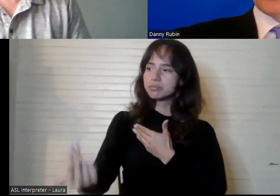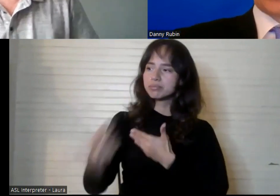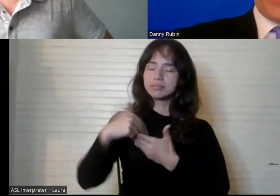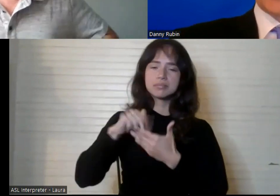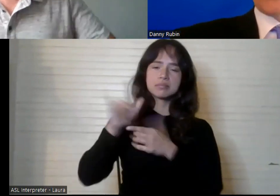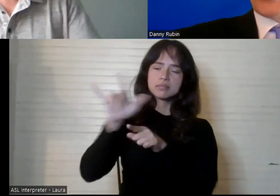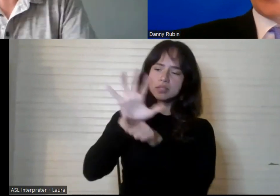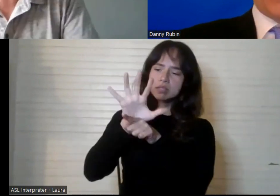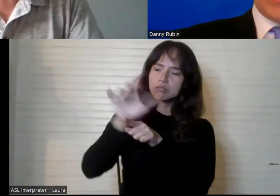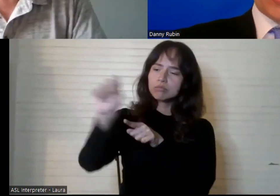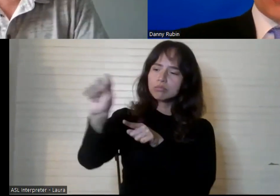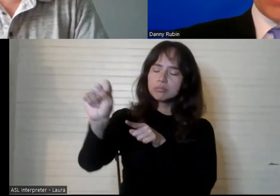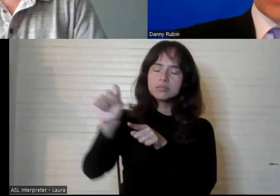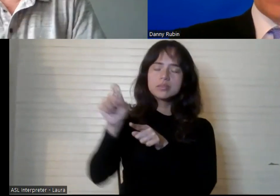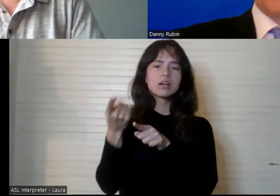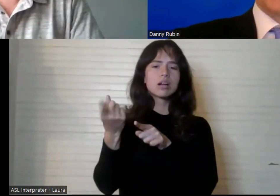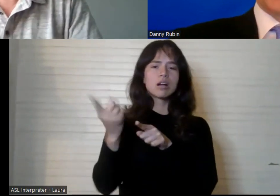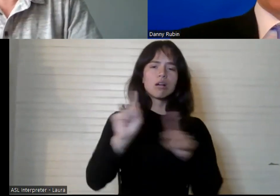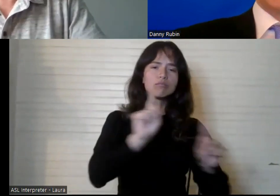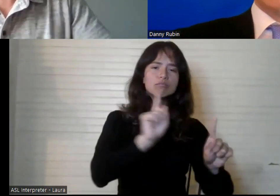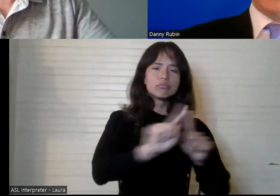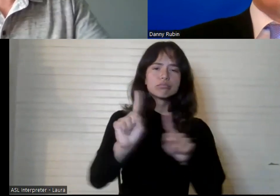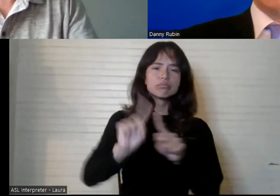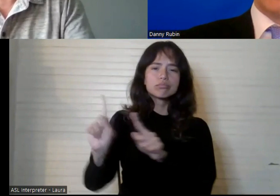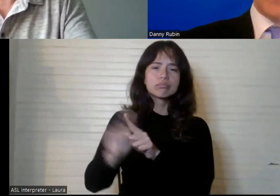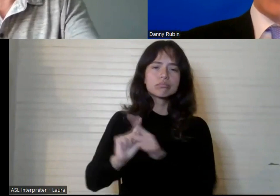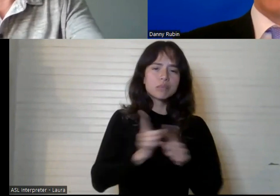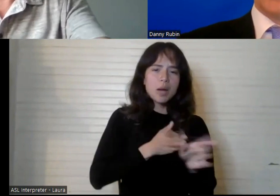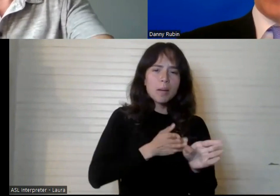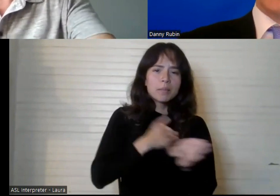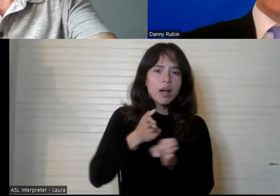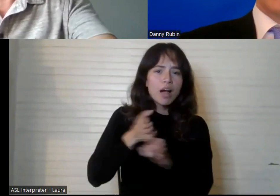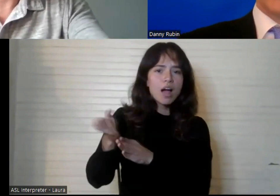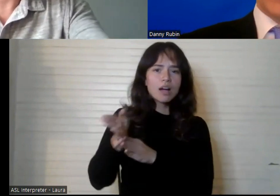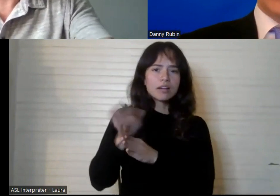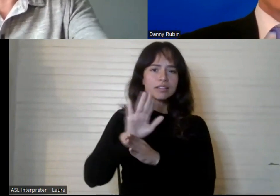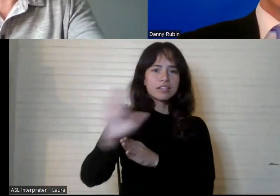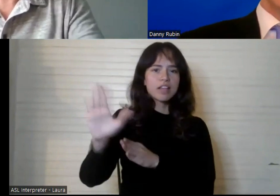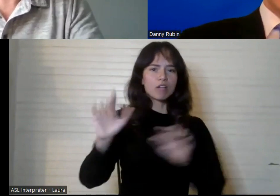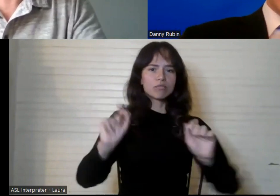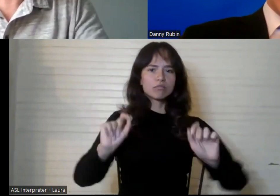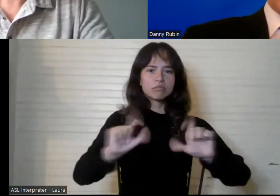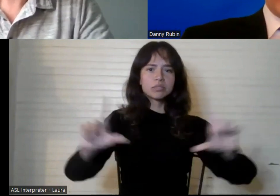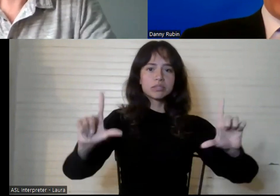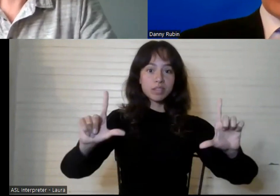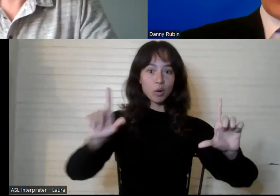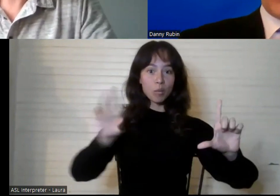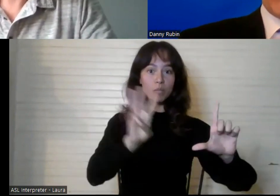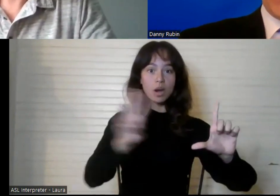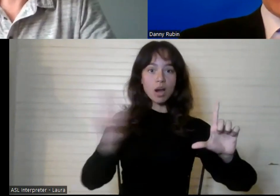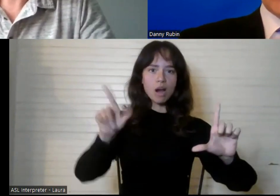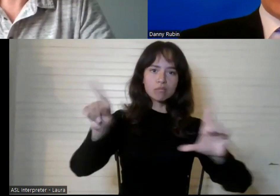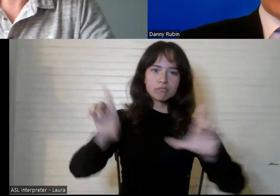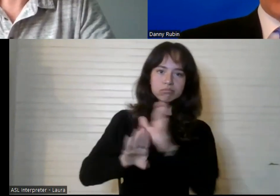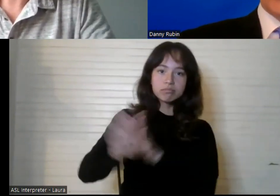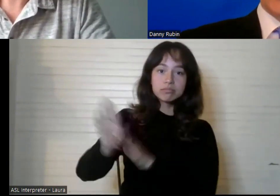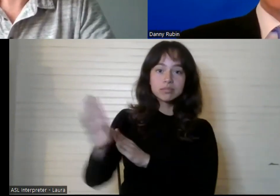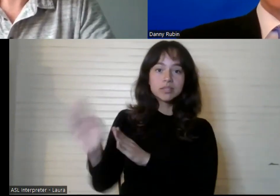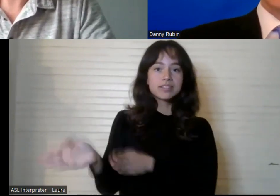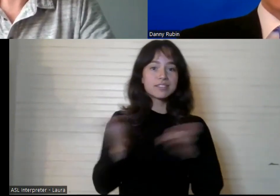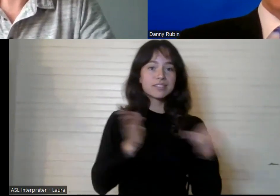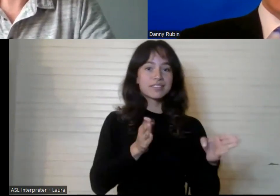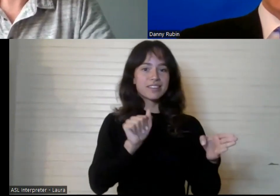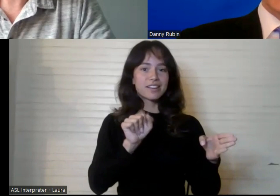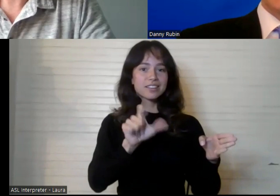for various clients across different industries. And we're going to dive into that with Don in just a few minutes. And Laura here providing sign